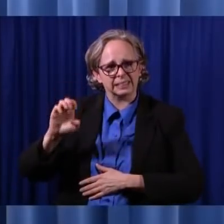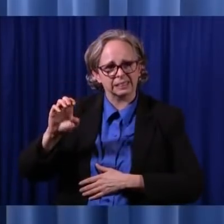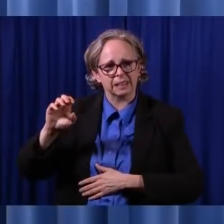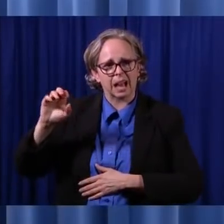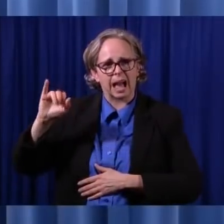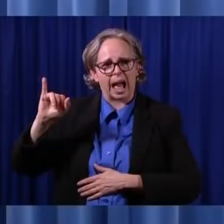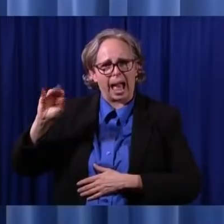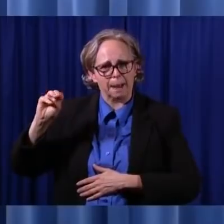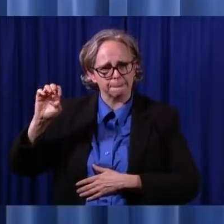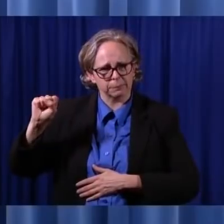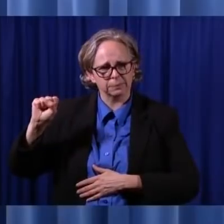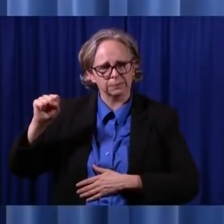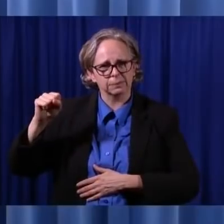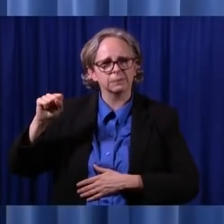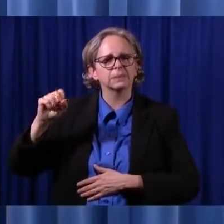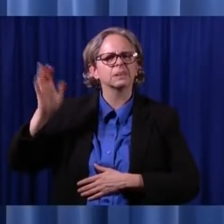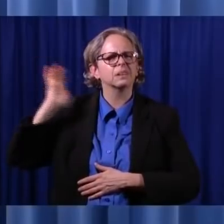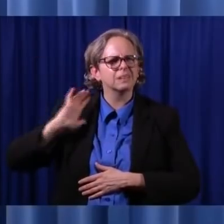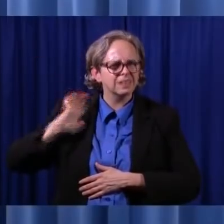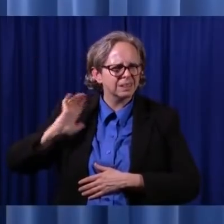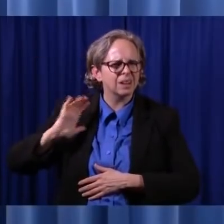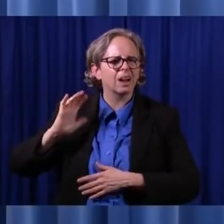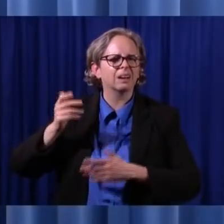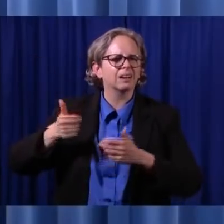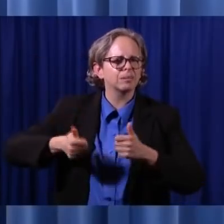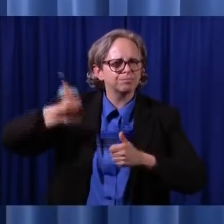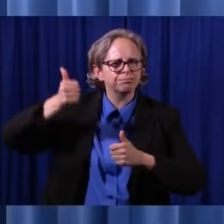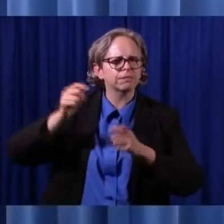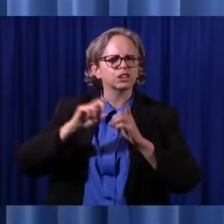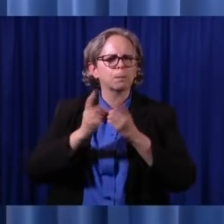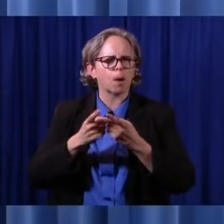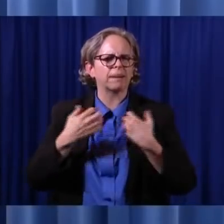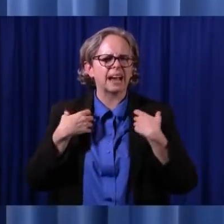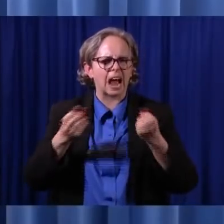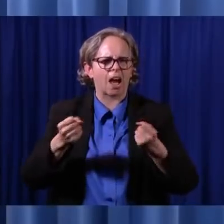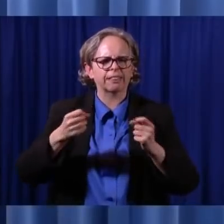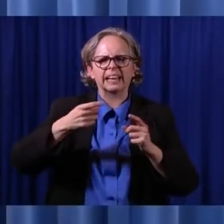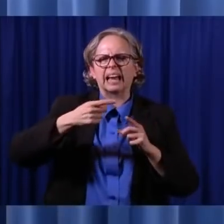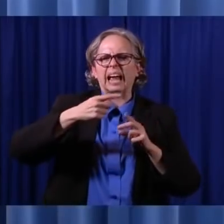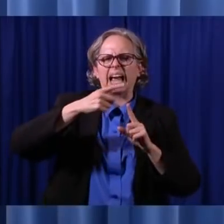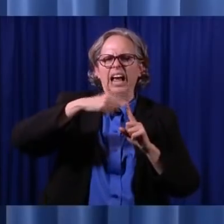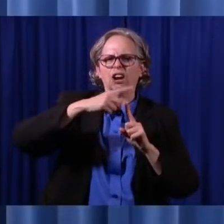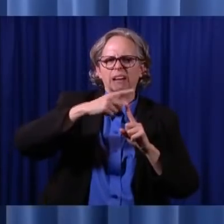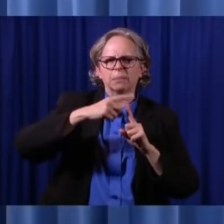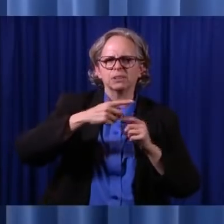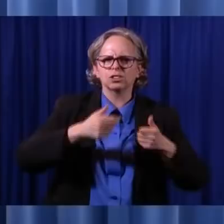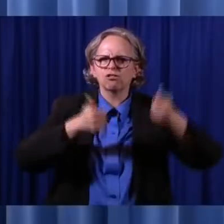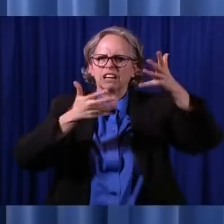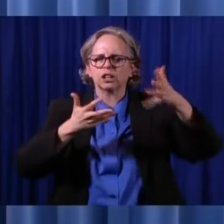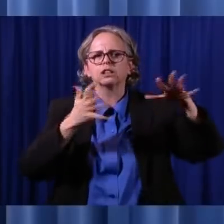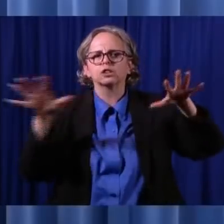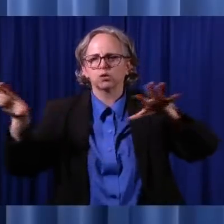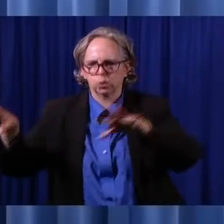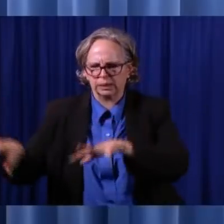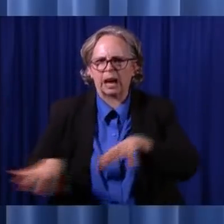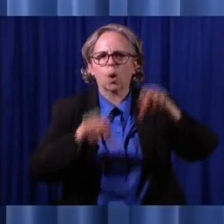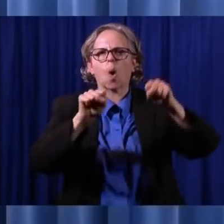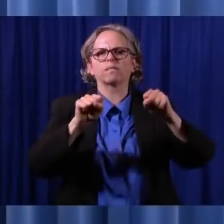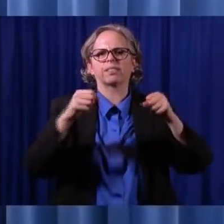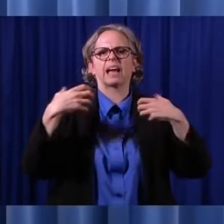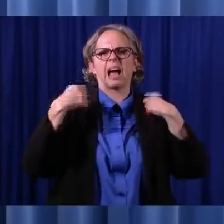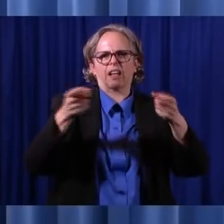Department of Health interim director, to assume that role again as interim director, and he has agreed to do that.